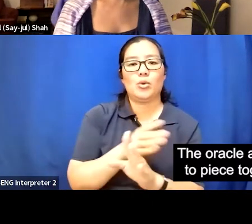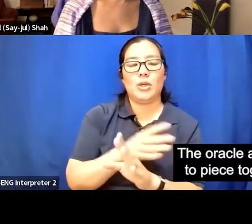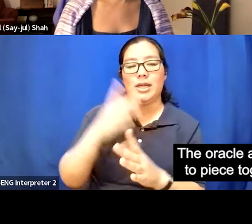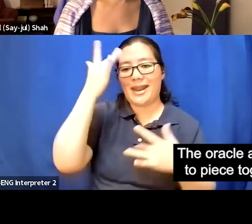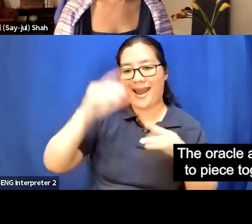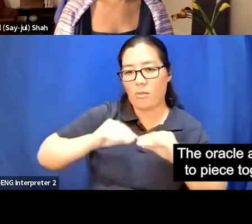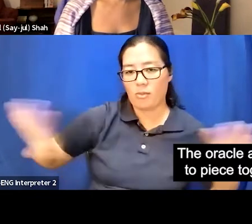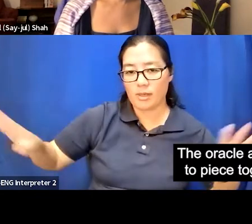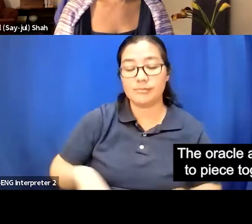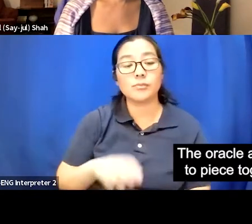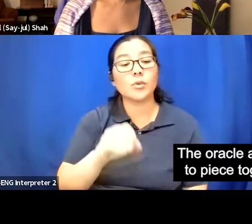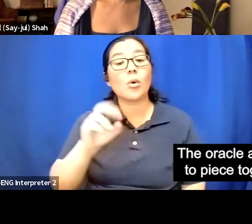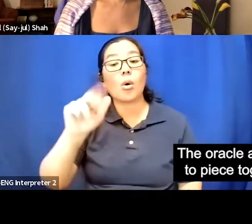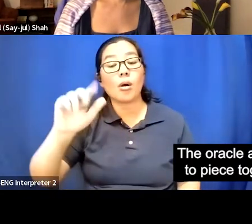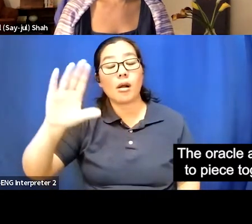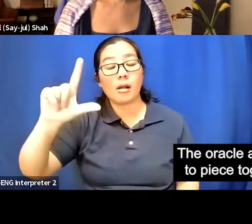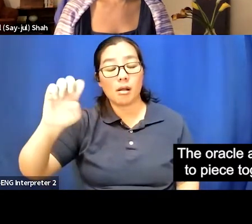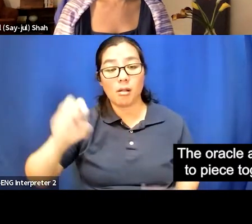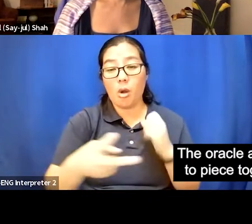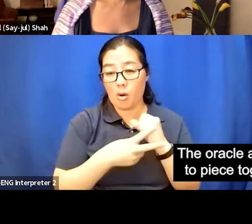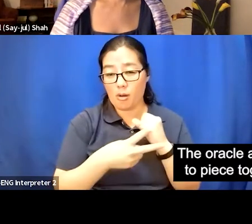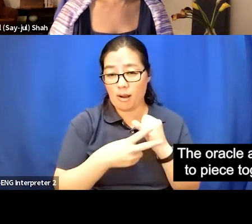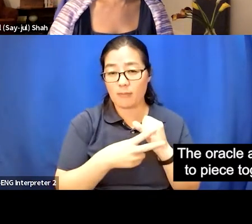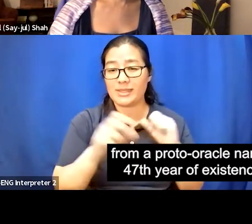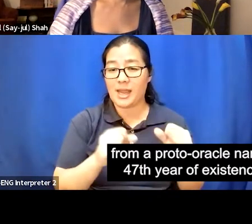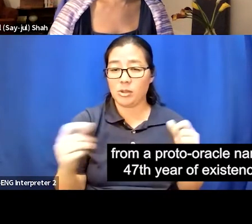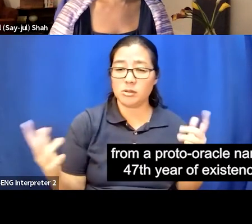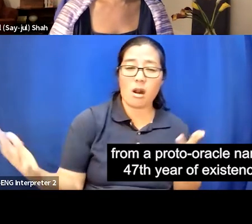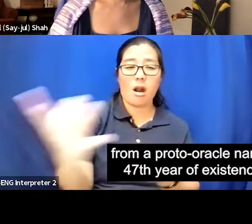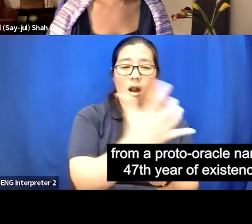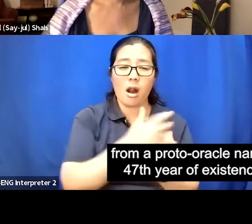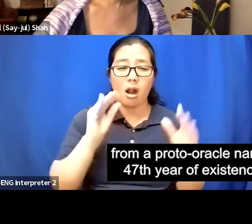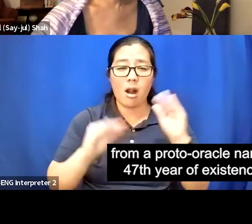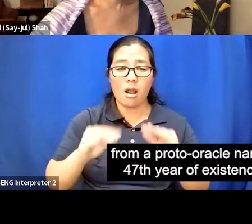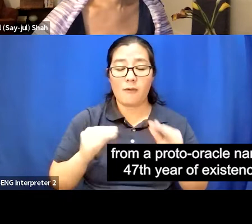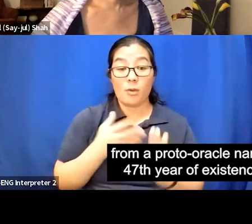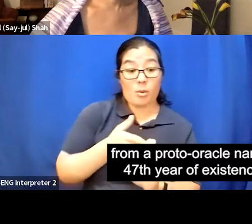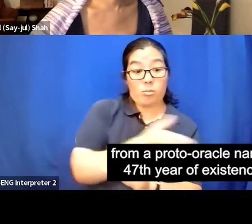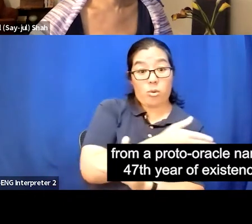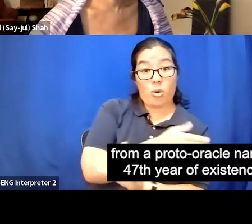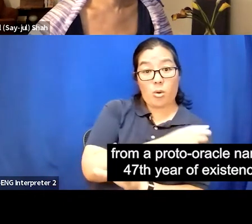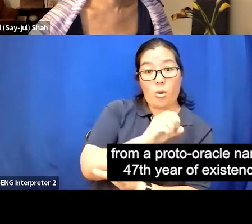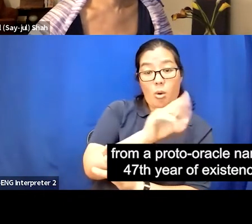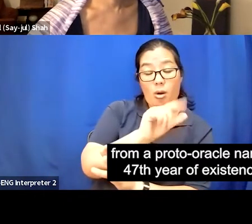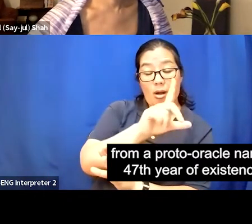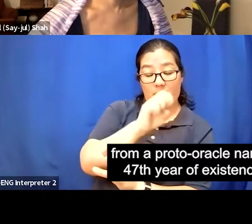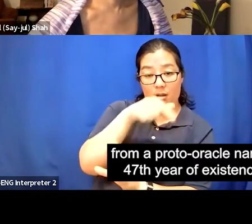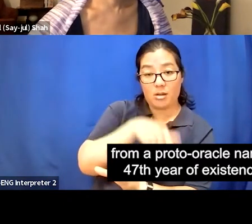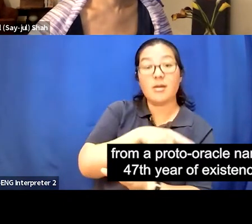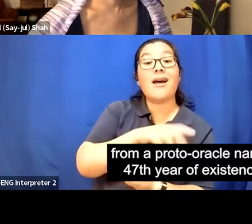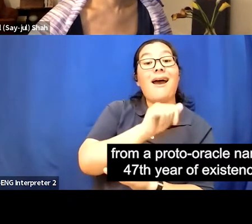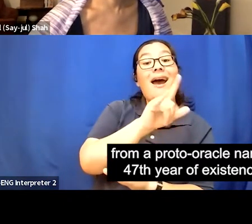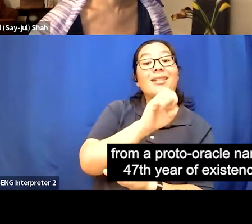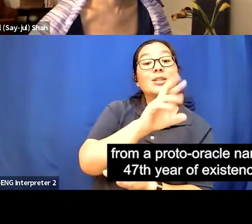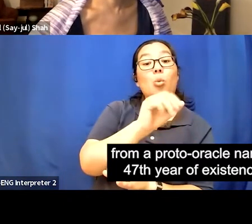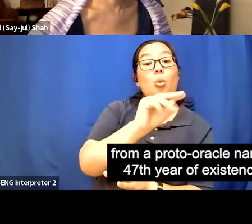The Oracle Archive was able to piece together a record from a proto-oracle named Alice Wong during her 47th year